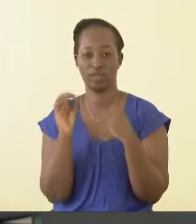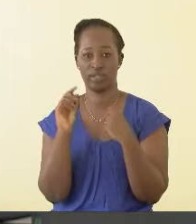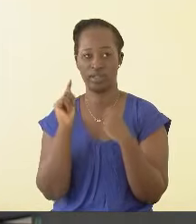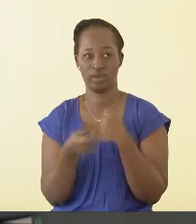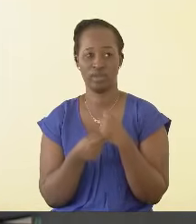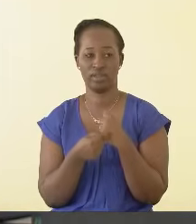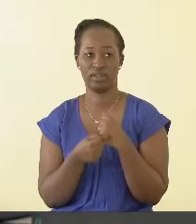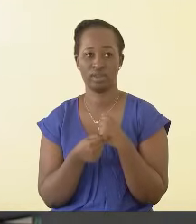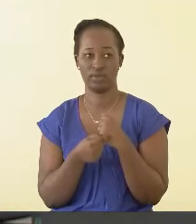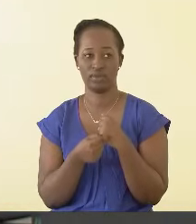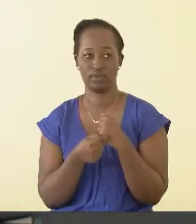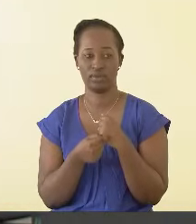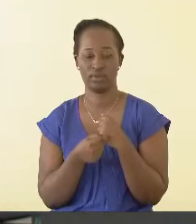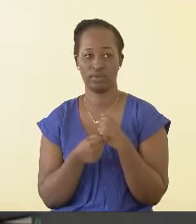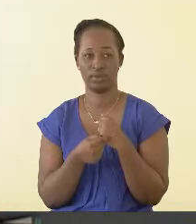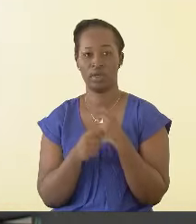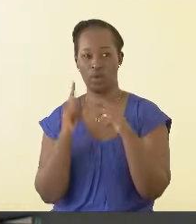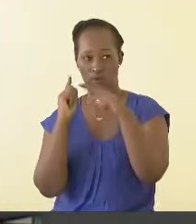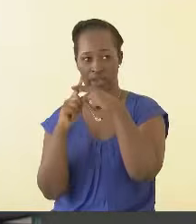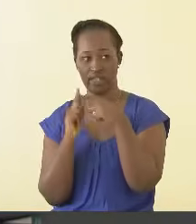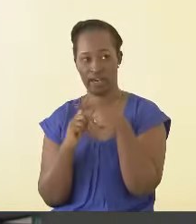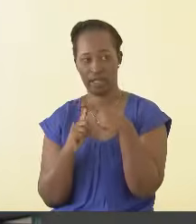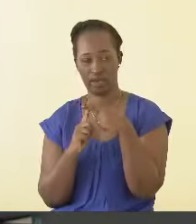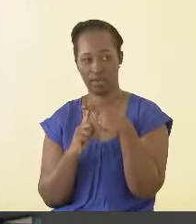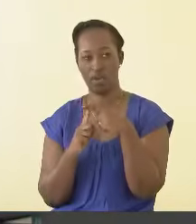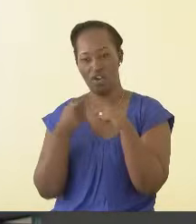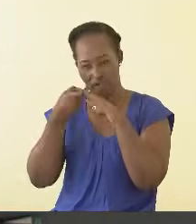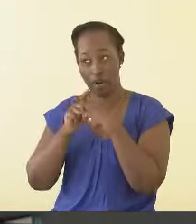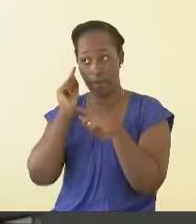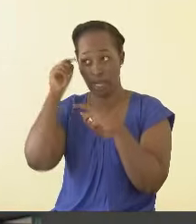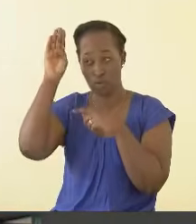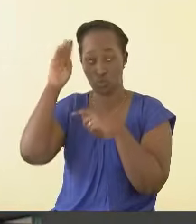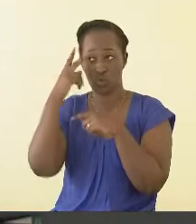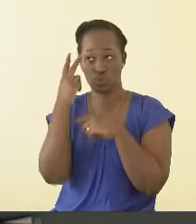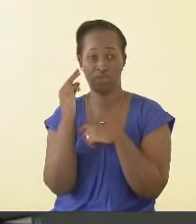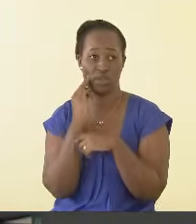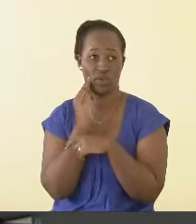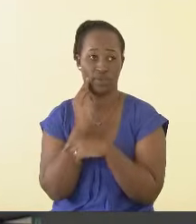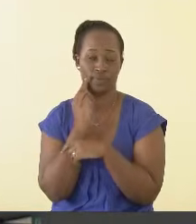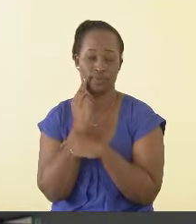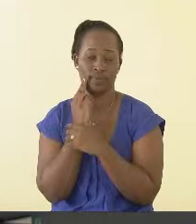2,600,000. Then you have to add. You add from here.